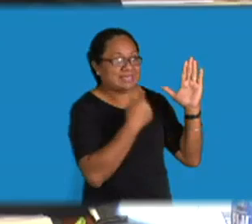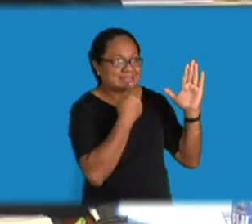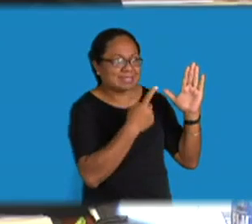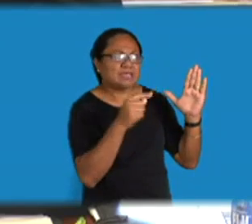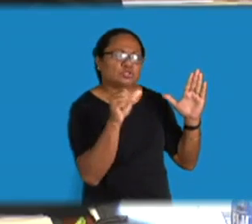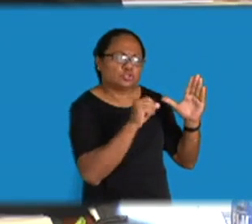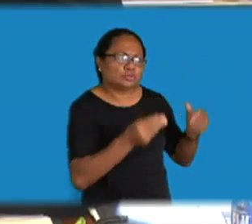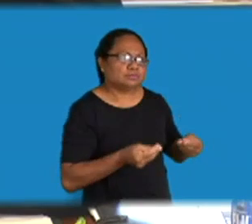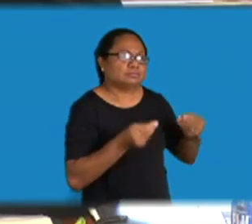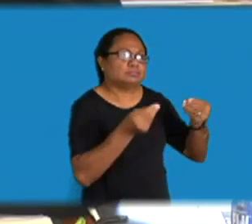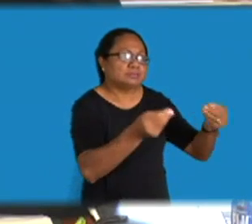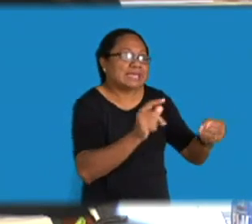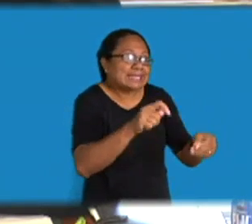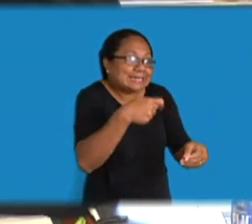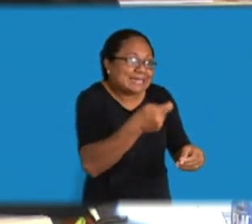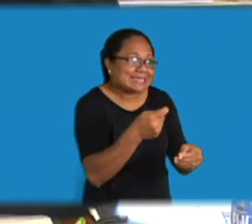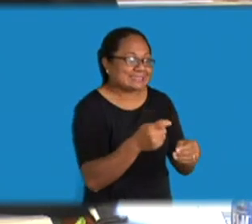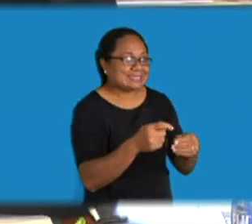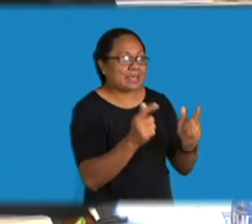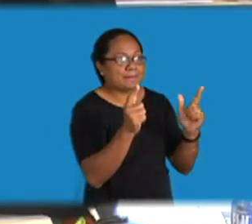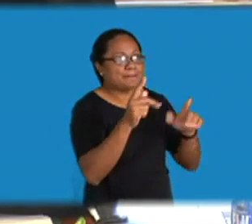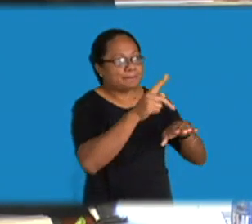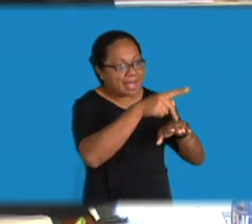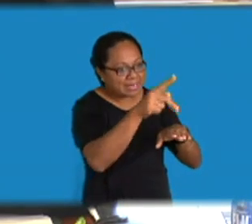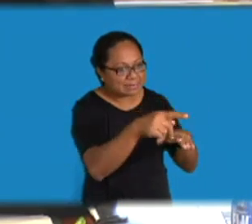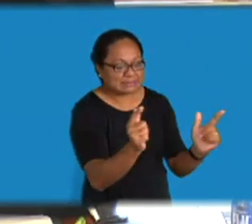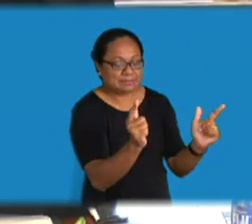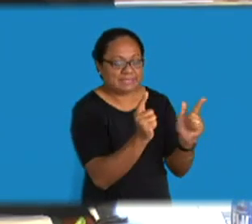in the next available meeting of Parliament,